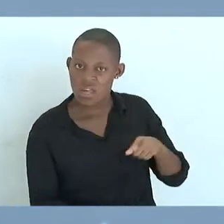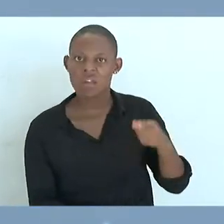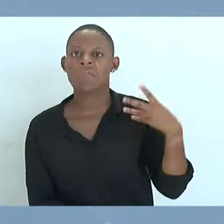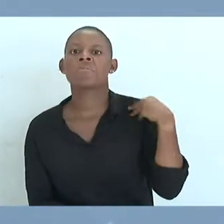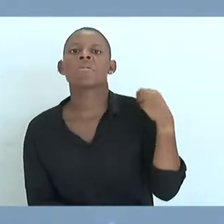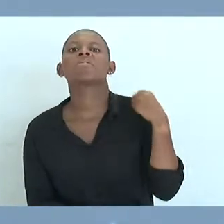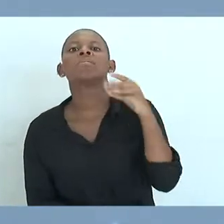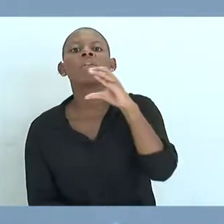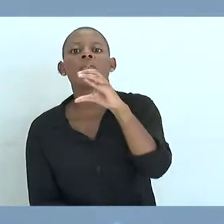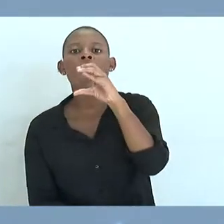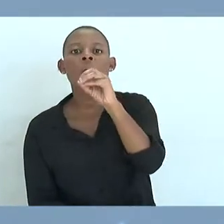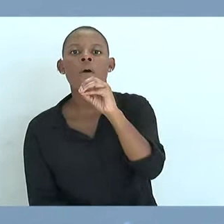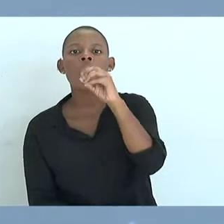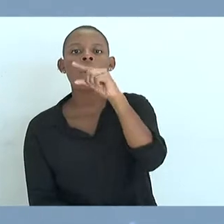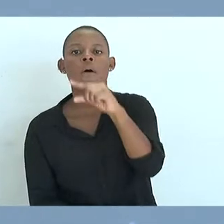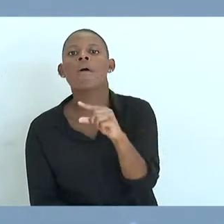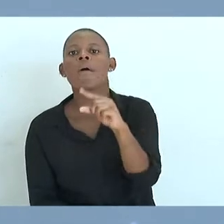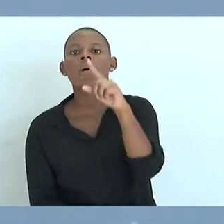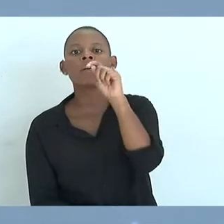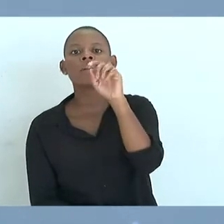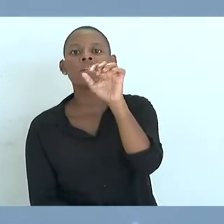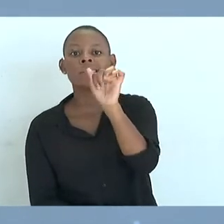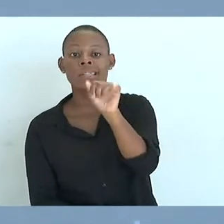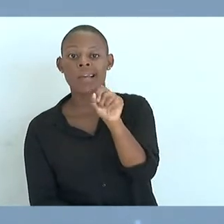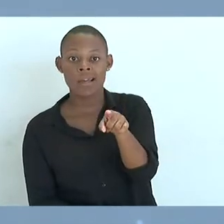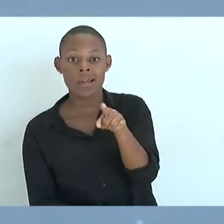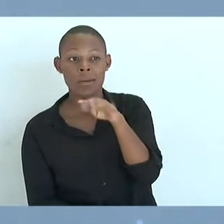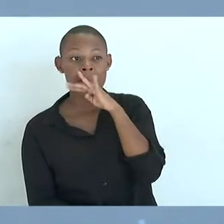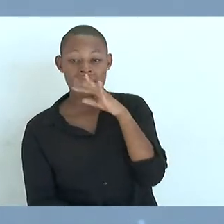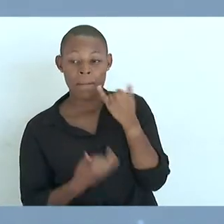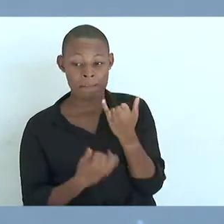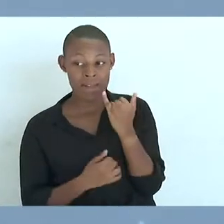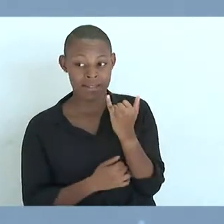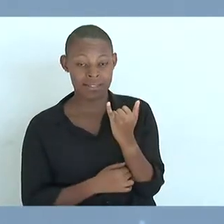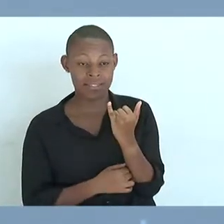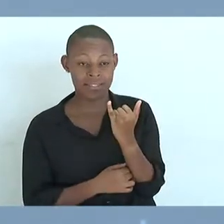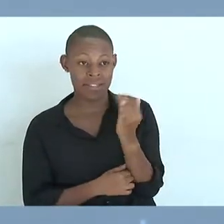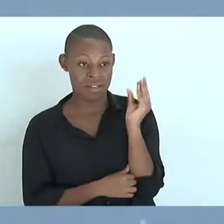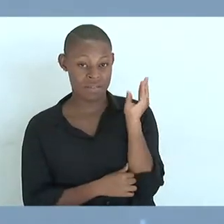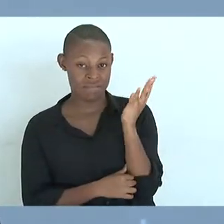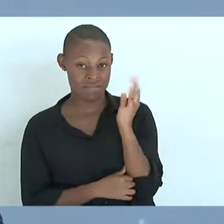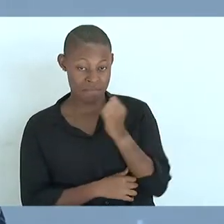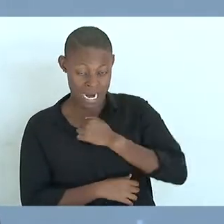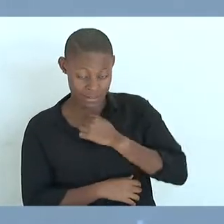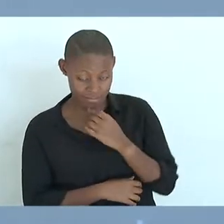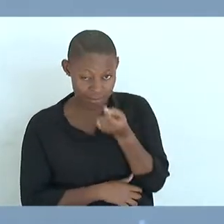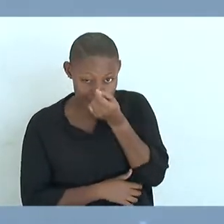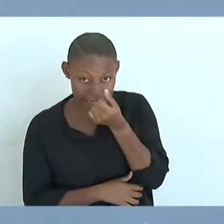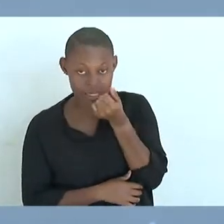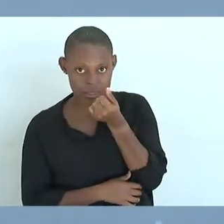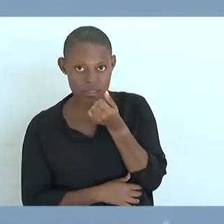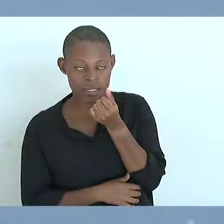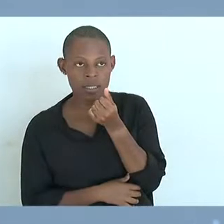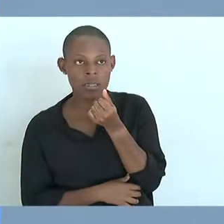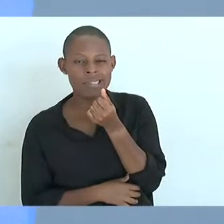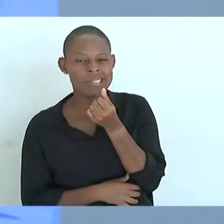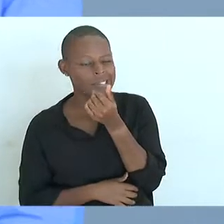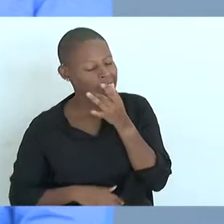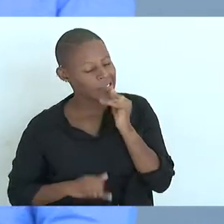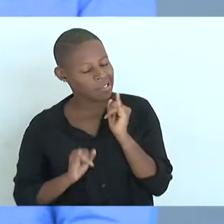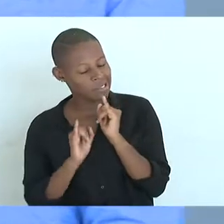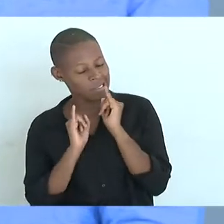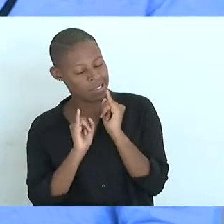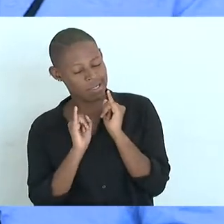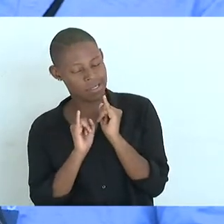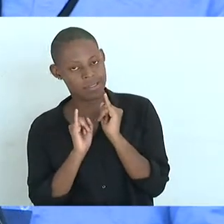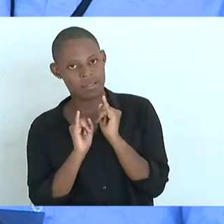Kokstad take this very serious that I'm going to raise here. It's a very sensitive issue. But I was